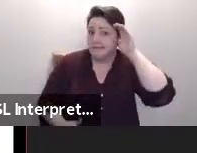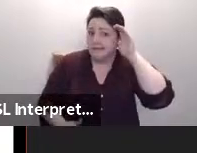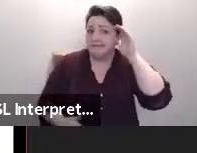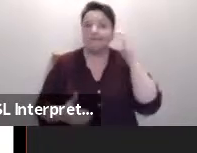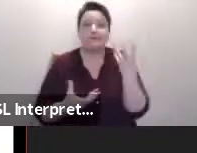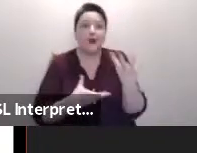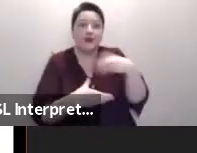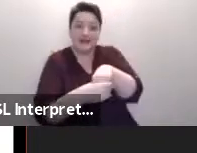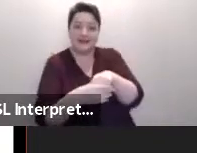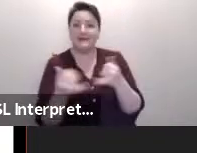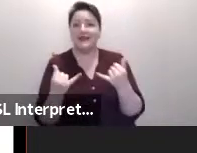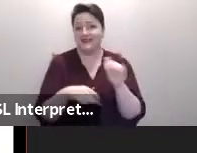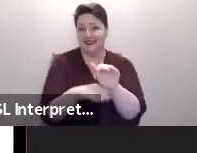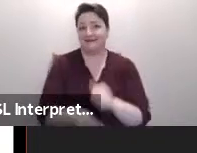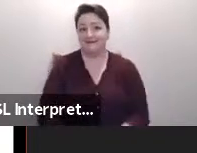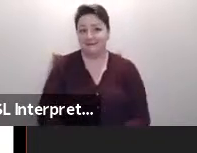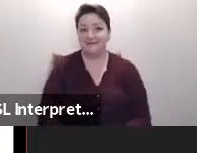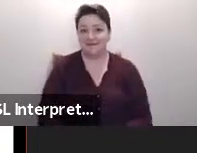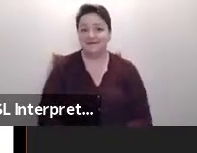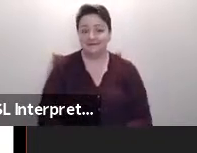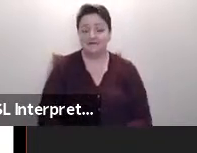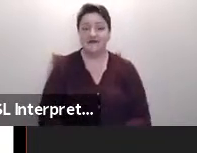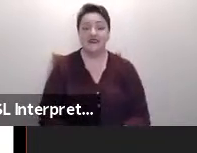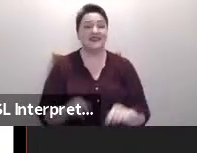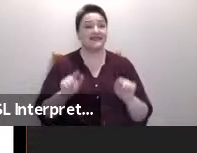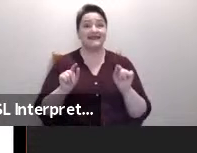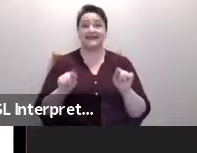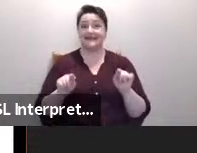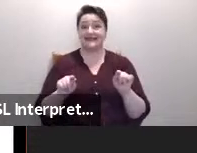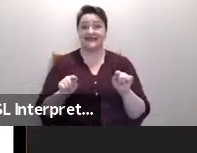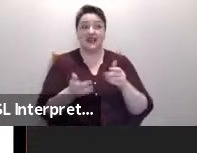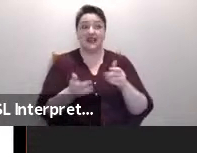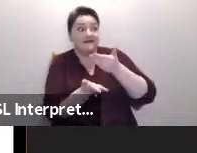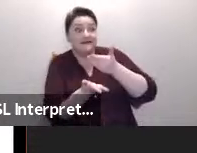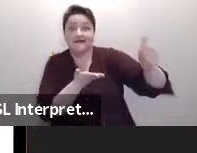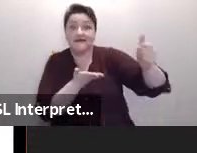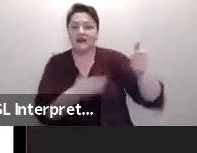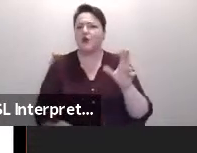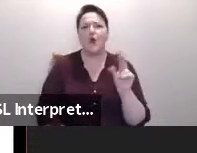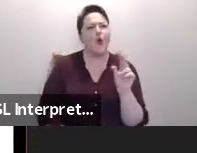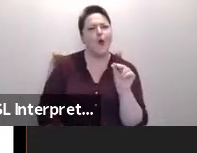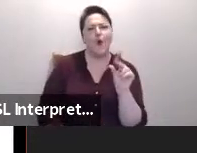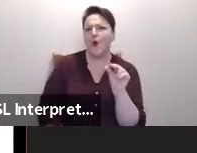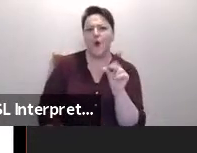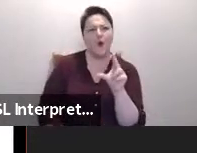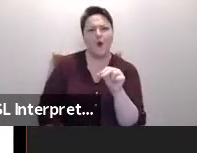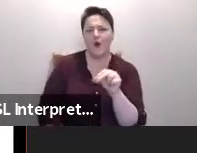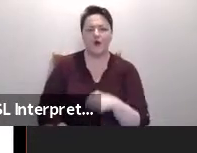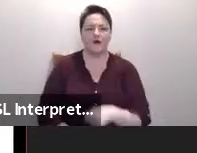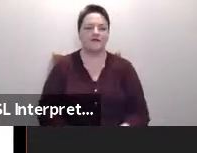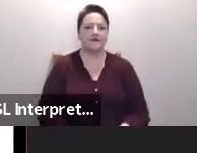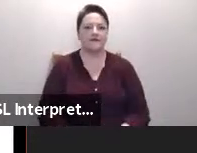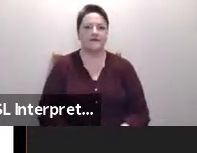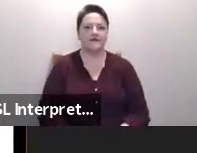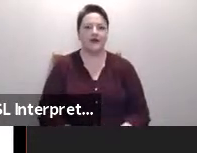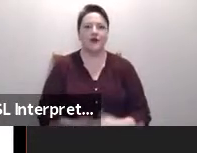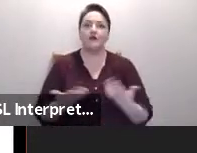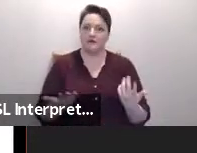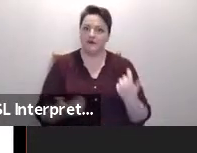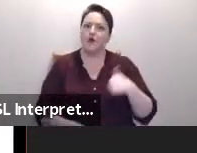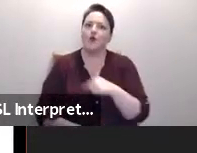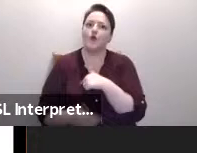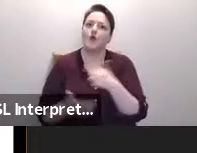tonight's session. This is not us against them type of situation, only our attempt to be